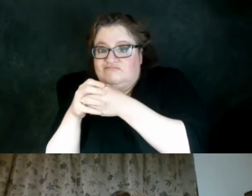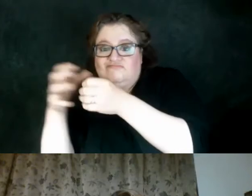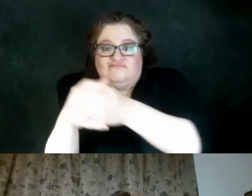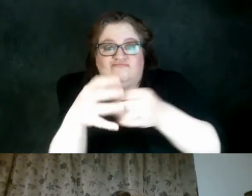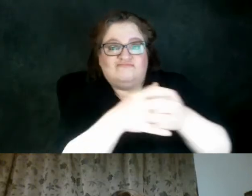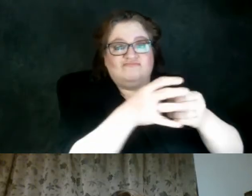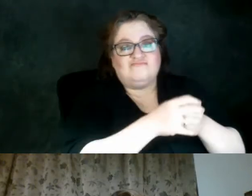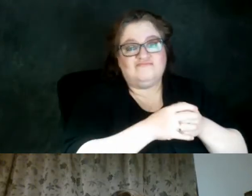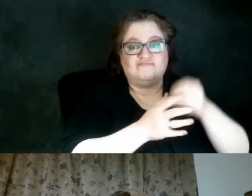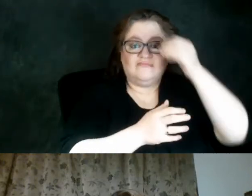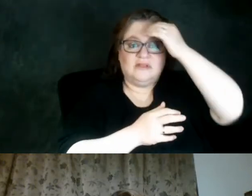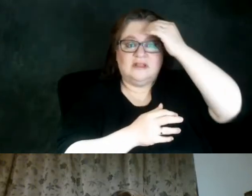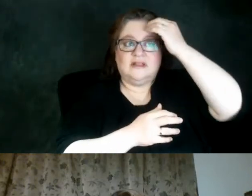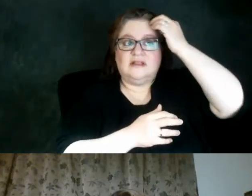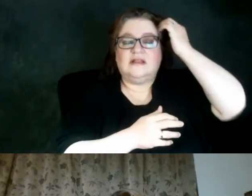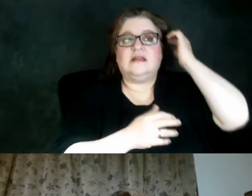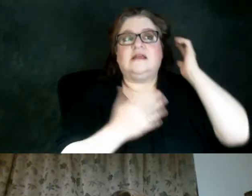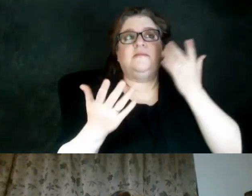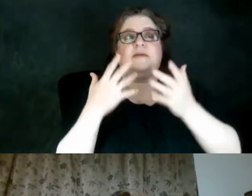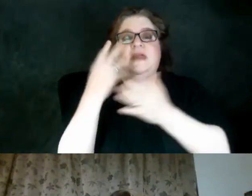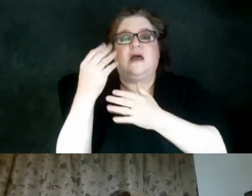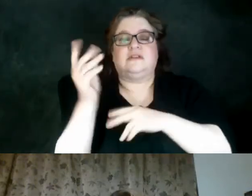know, outsiders may not be welcome.